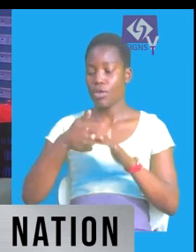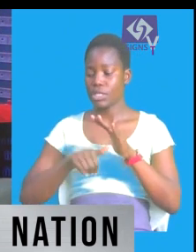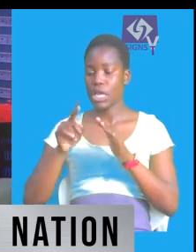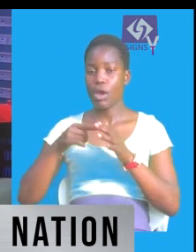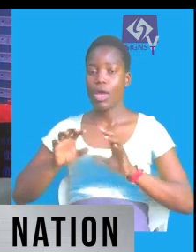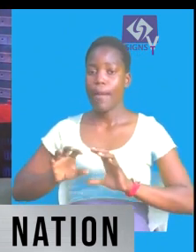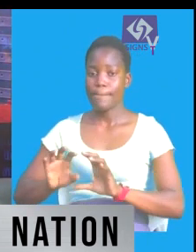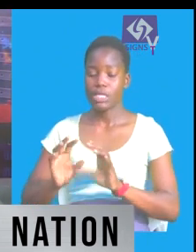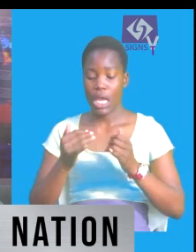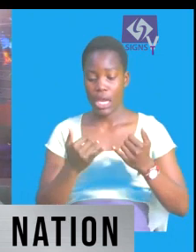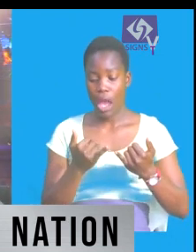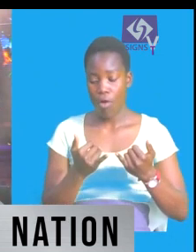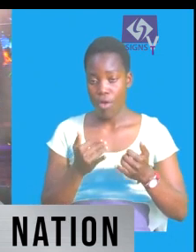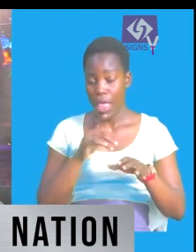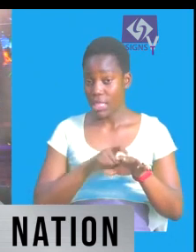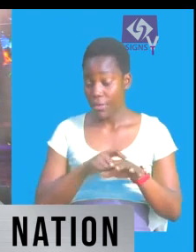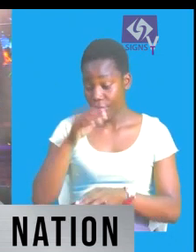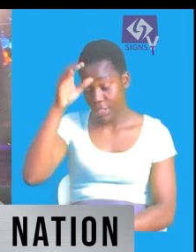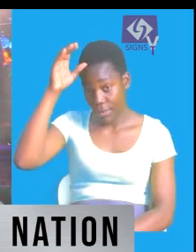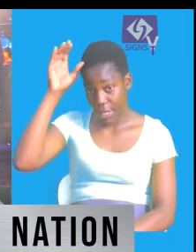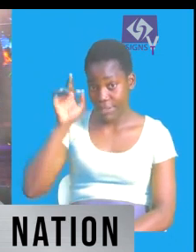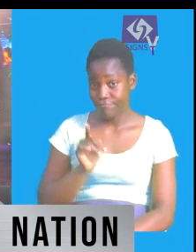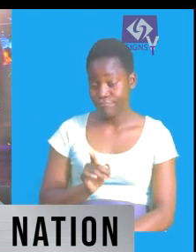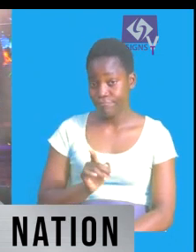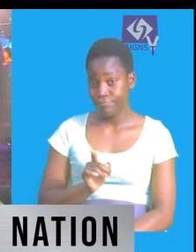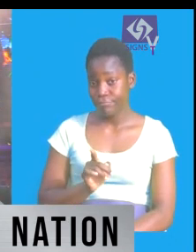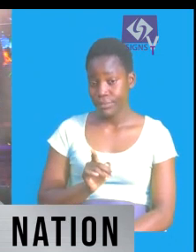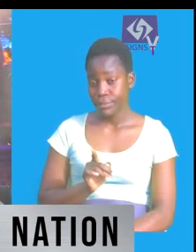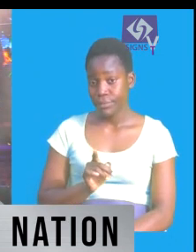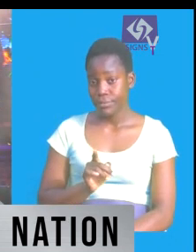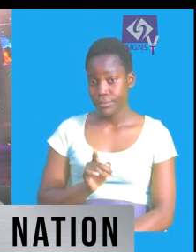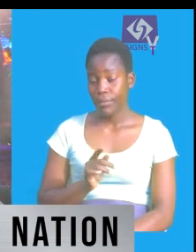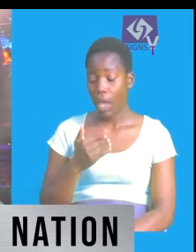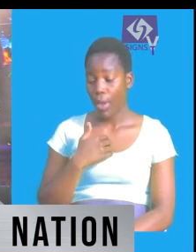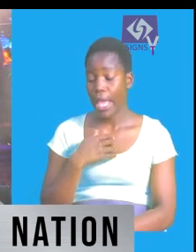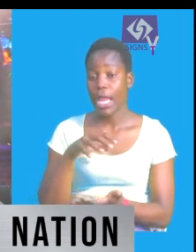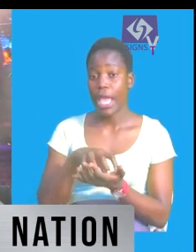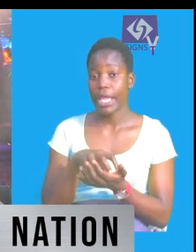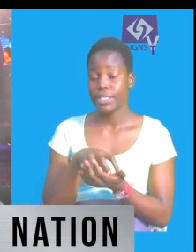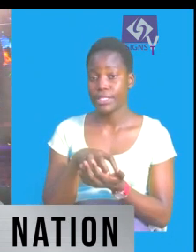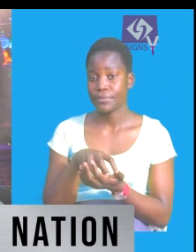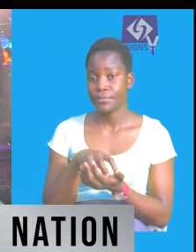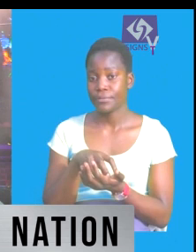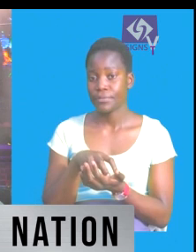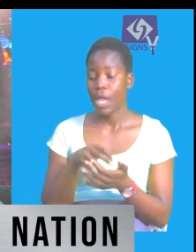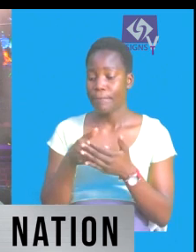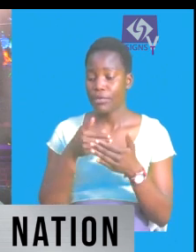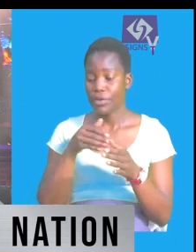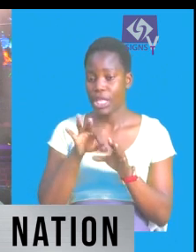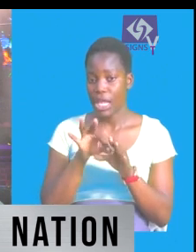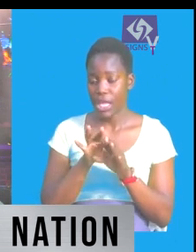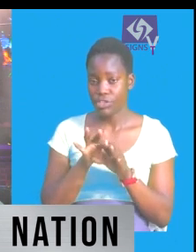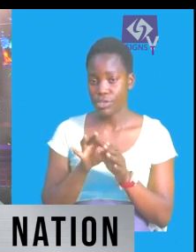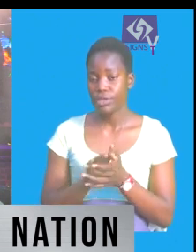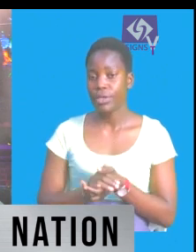much pressure. Now come him. There was the Musando case before this election, the other